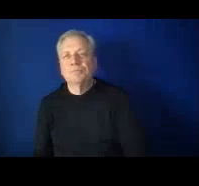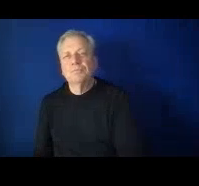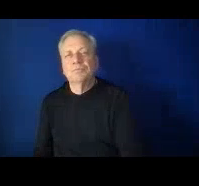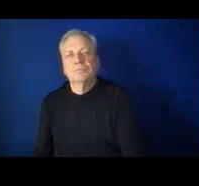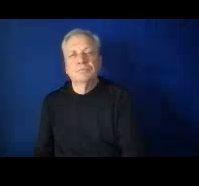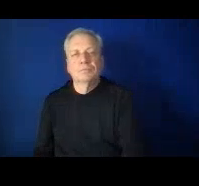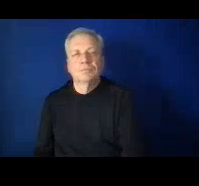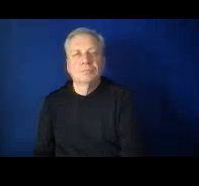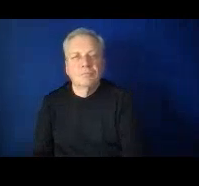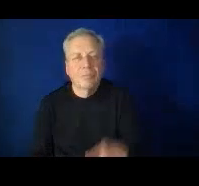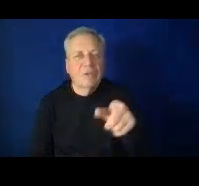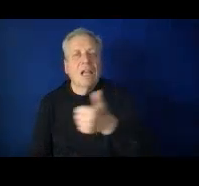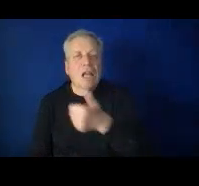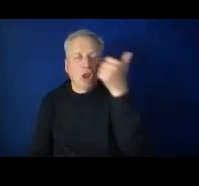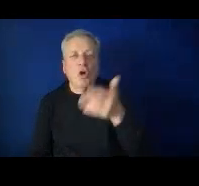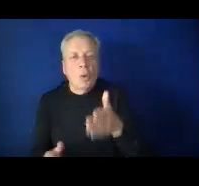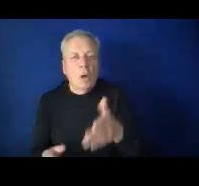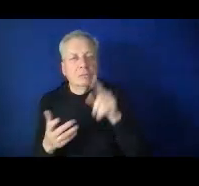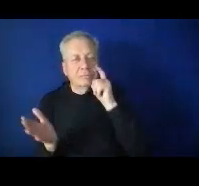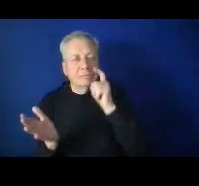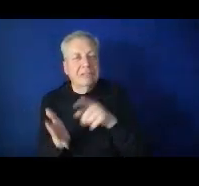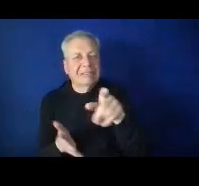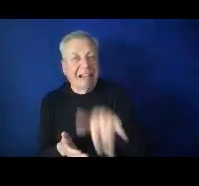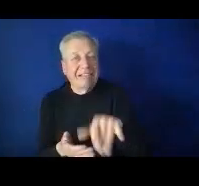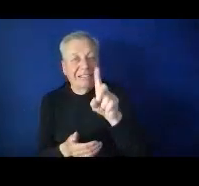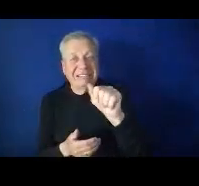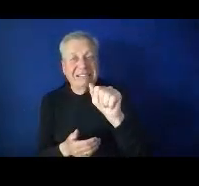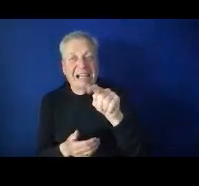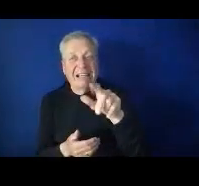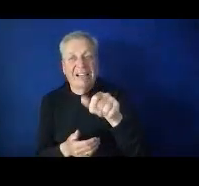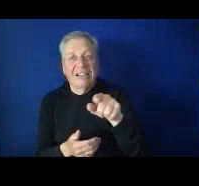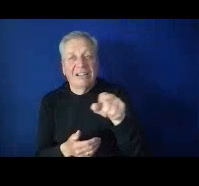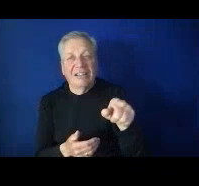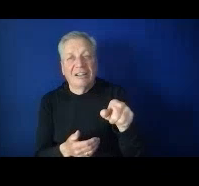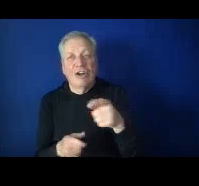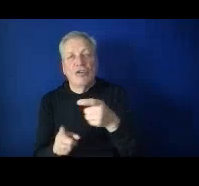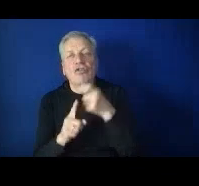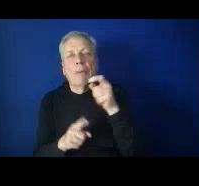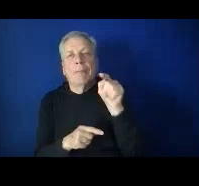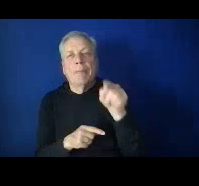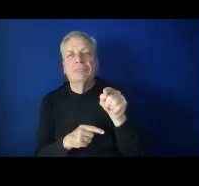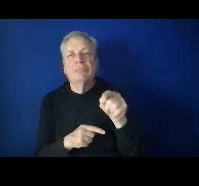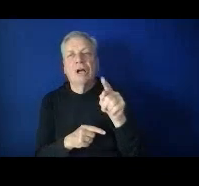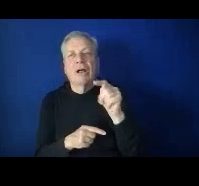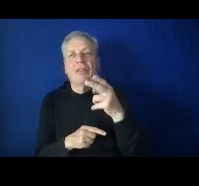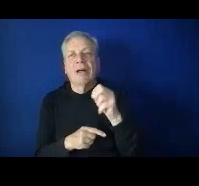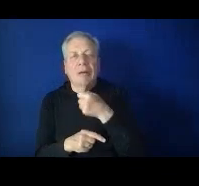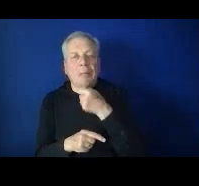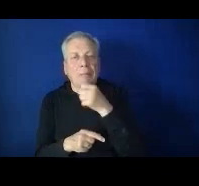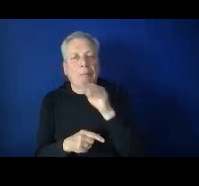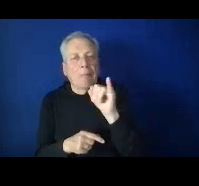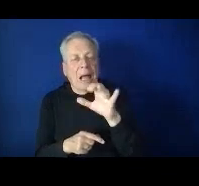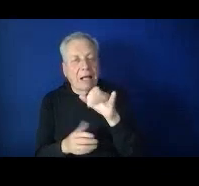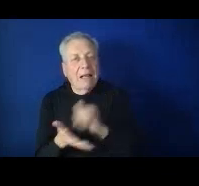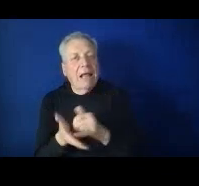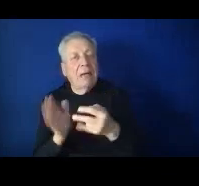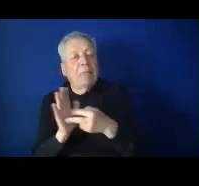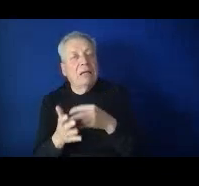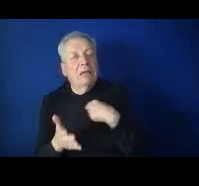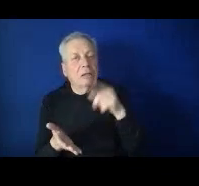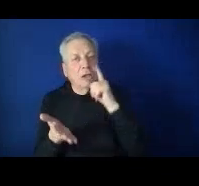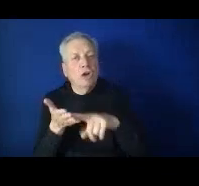Here's another way to look at it. This is the data again from the mic. This is looking at